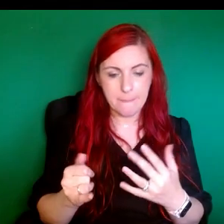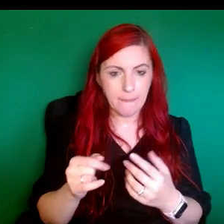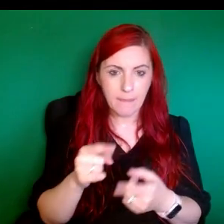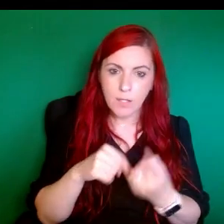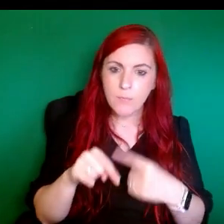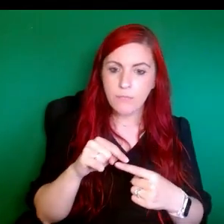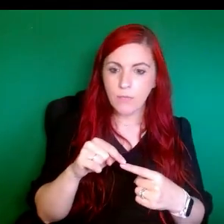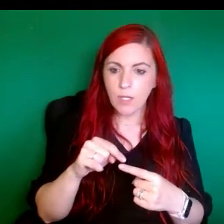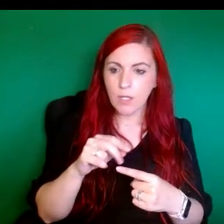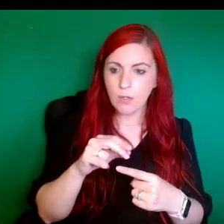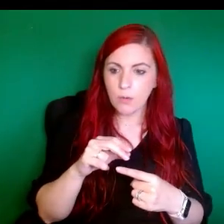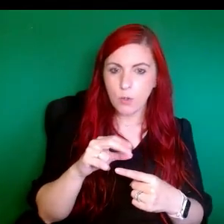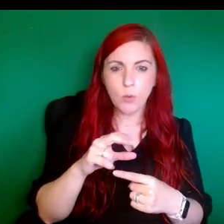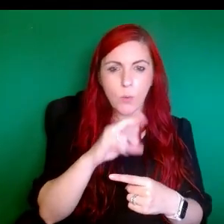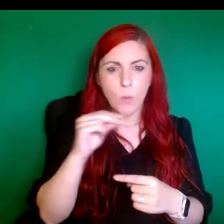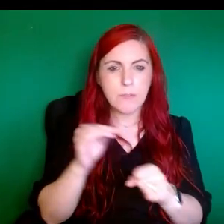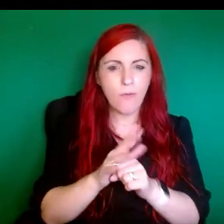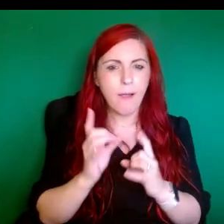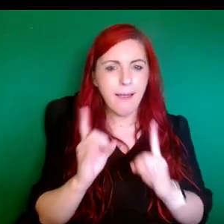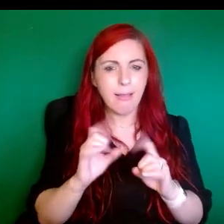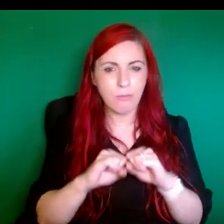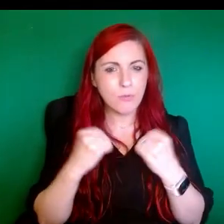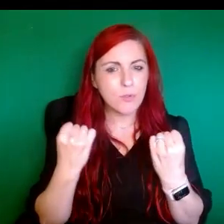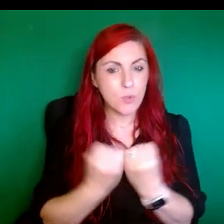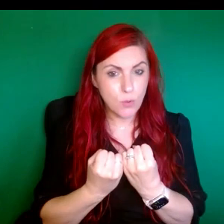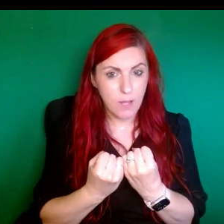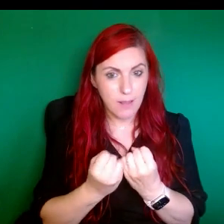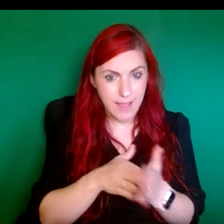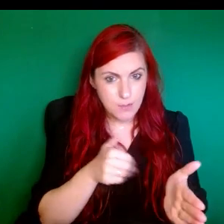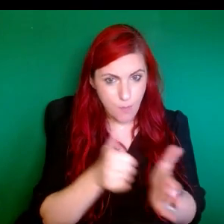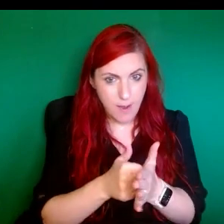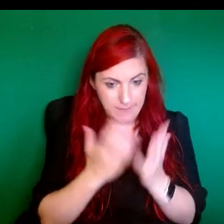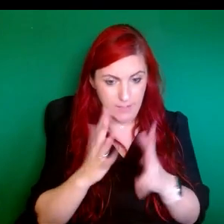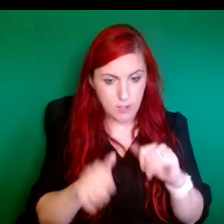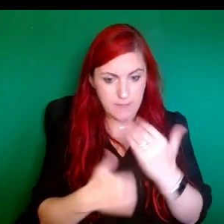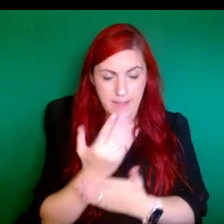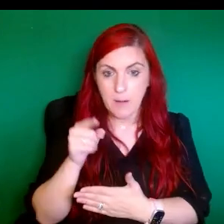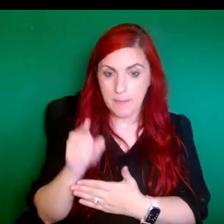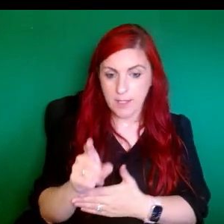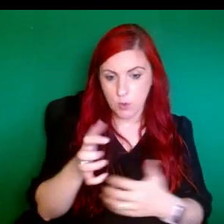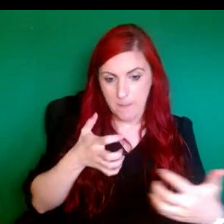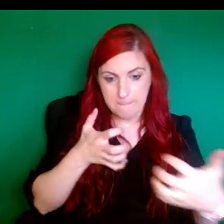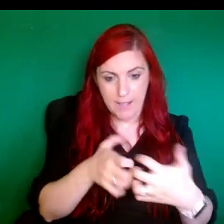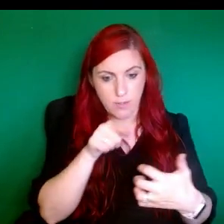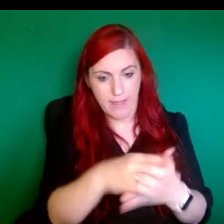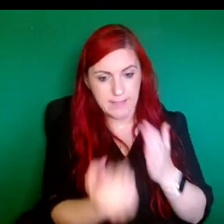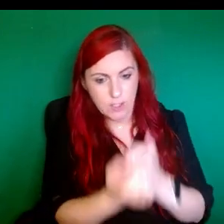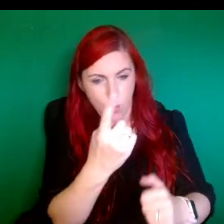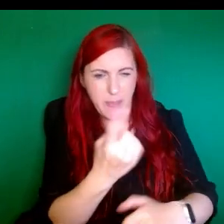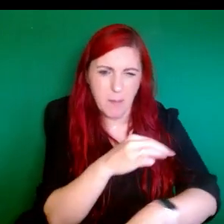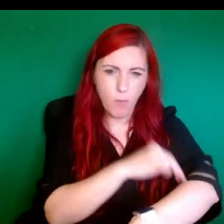developed specifically to address that issue. We produce